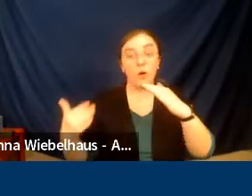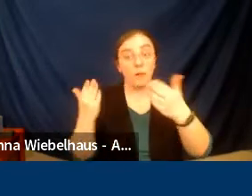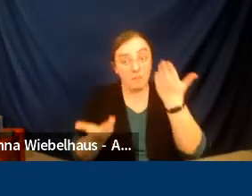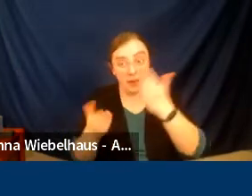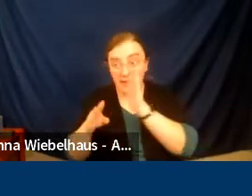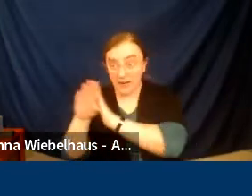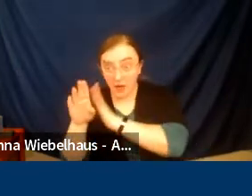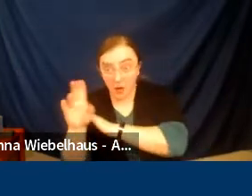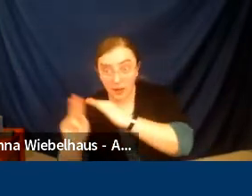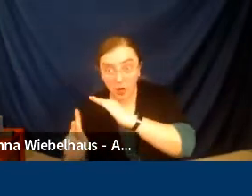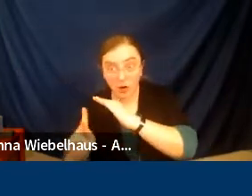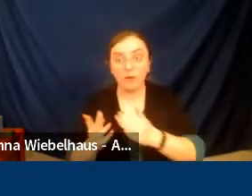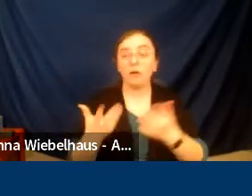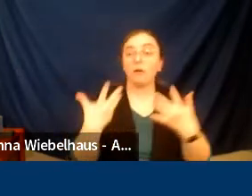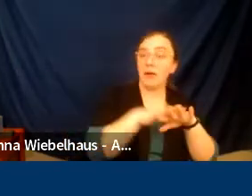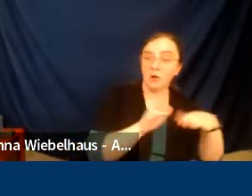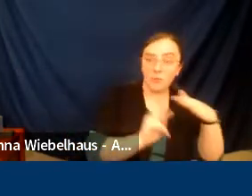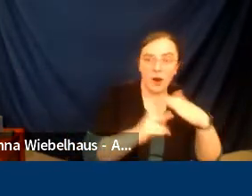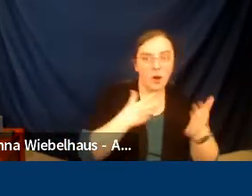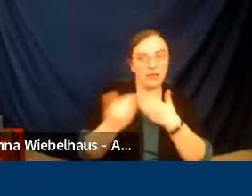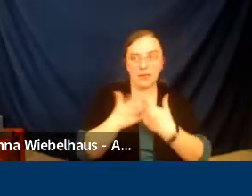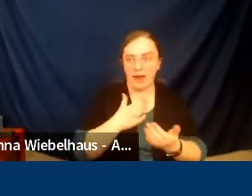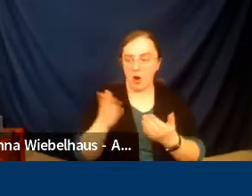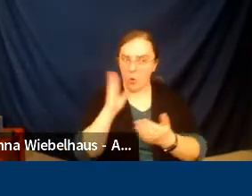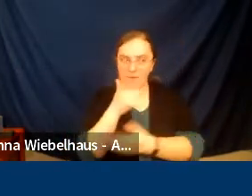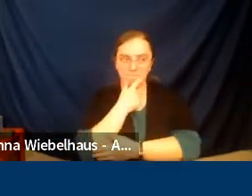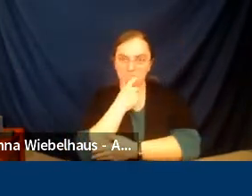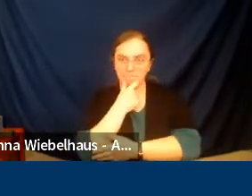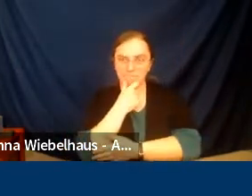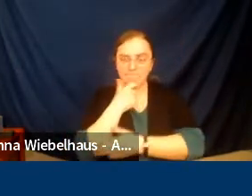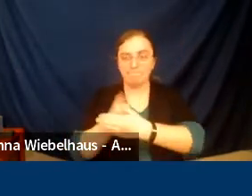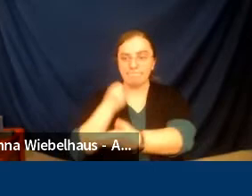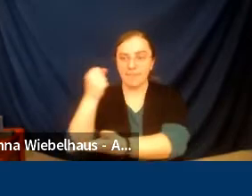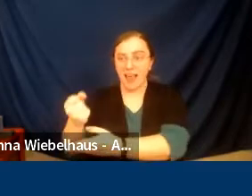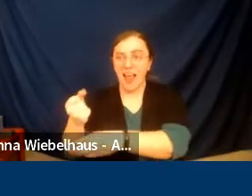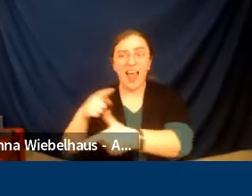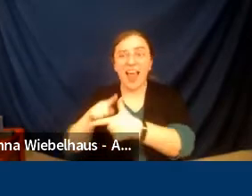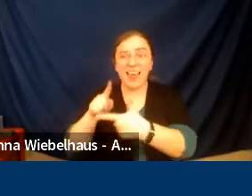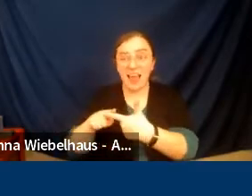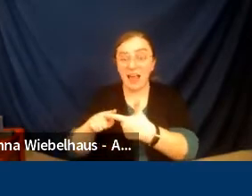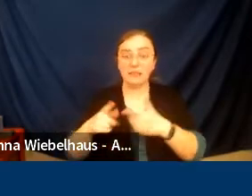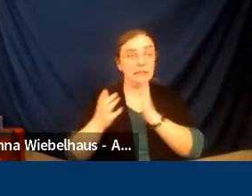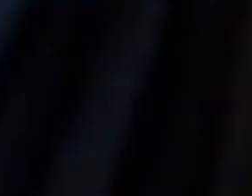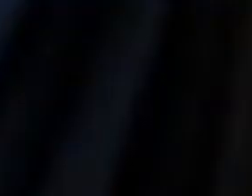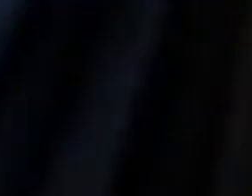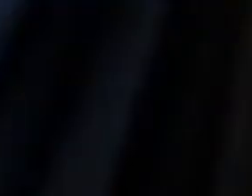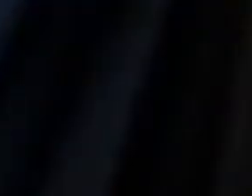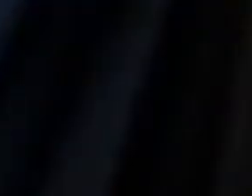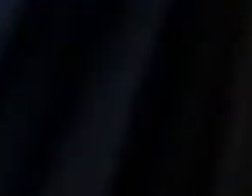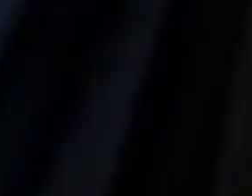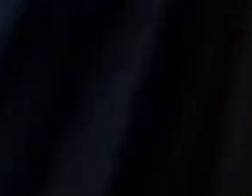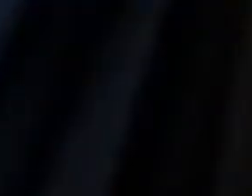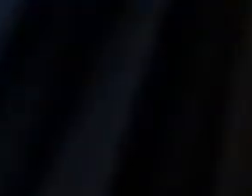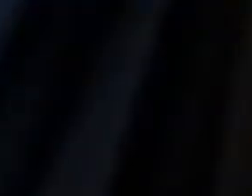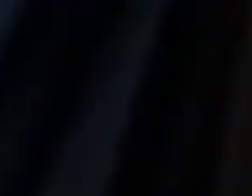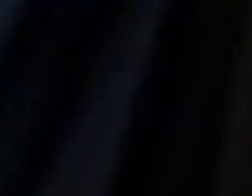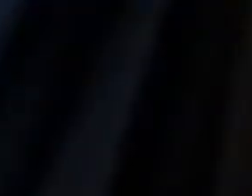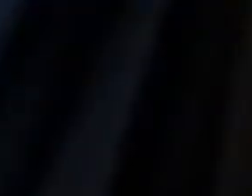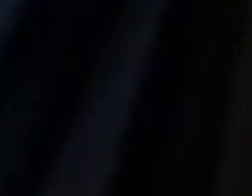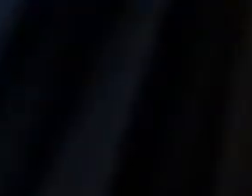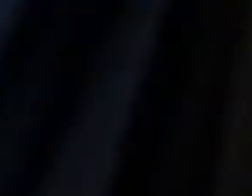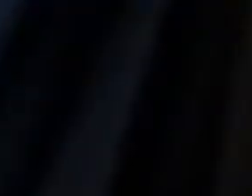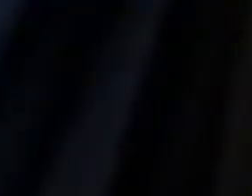please feel free to put them on the chat or unmute, or ask your interpreter to unmute